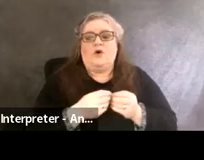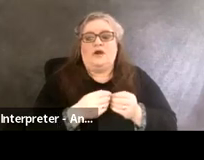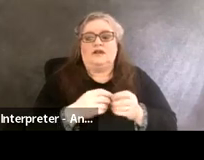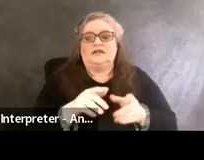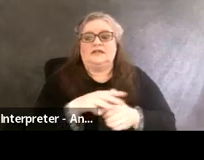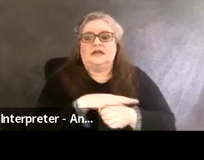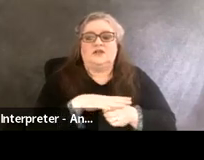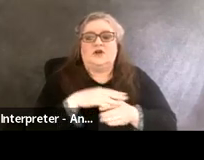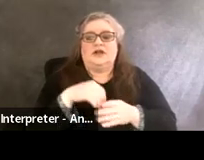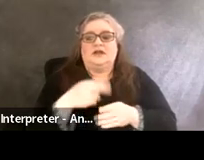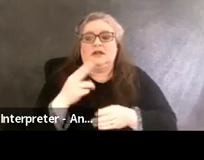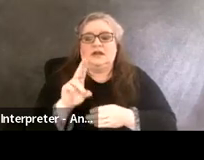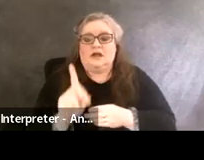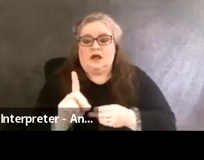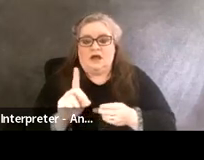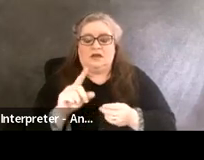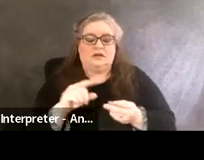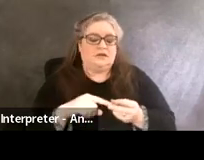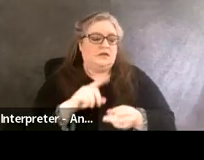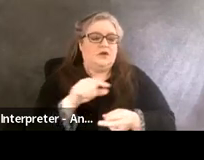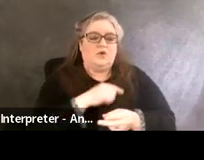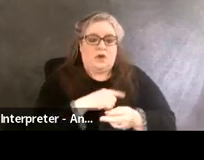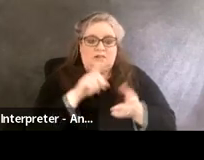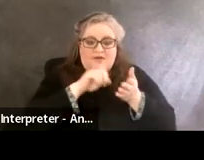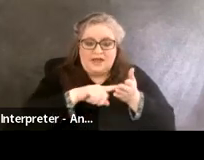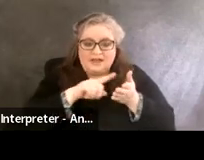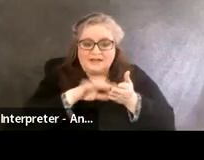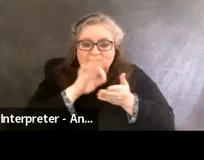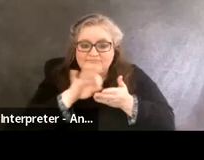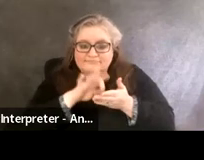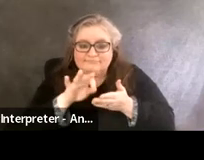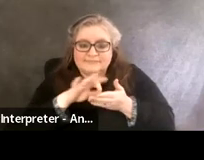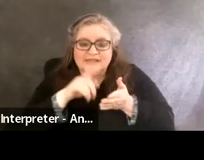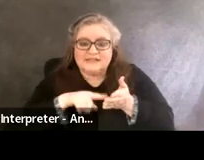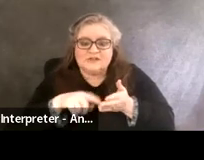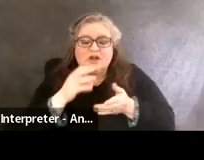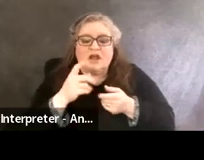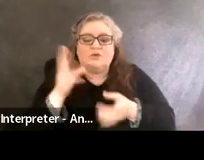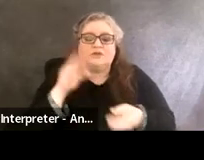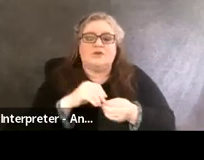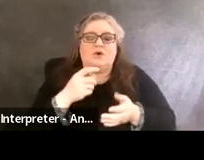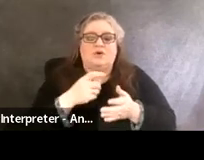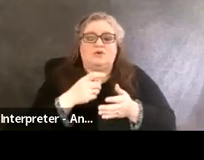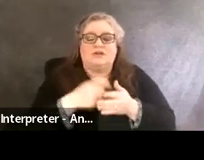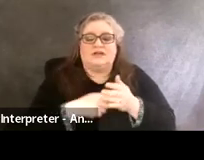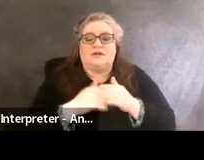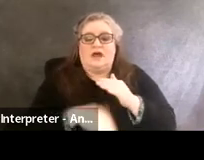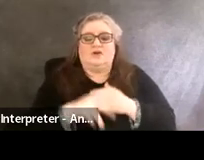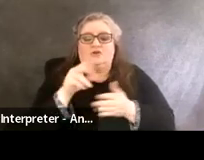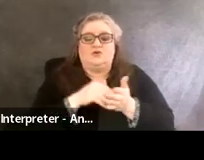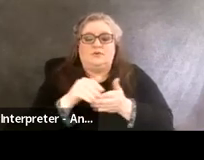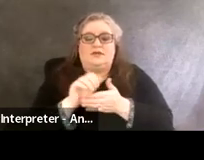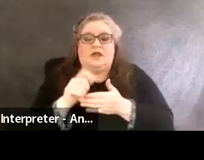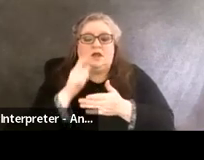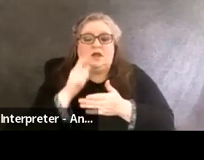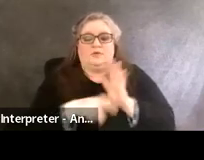in HUD qualified census tracts and organizations with total expenses under 2 million will